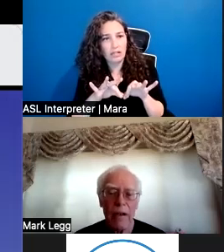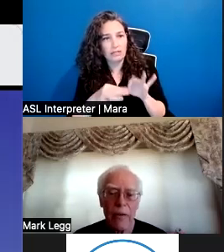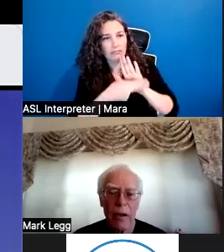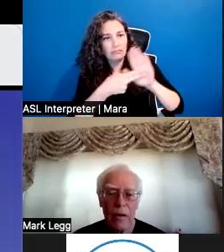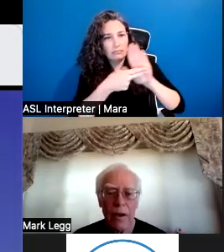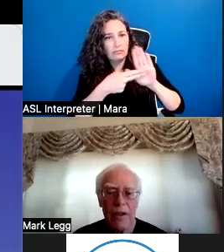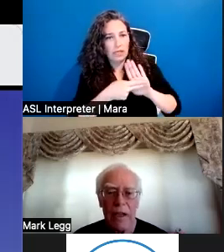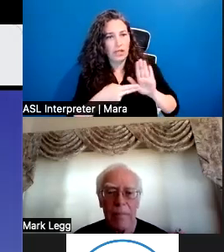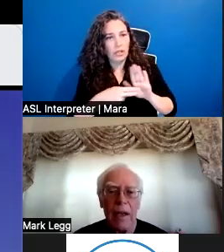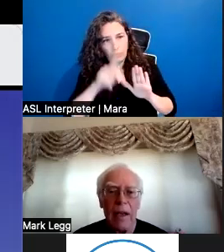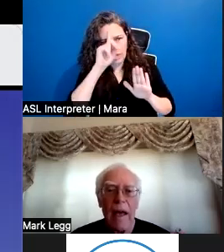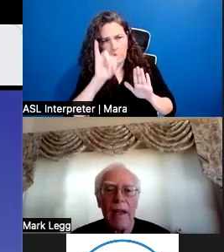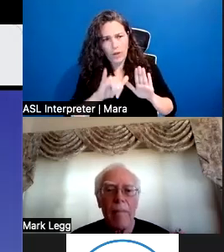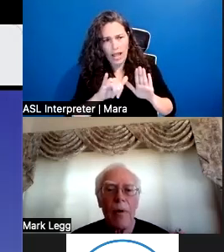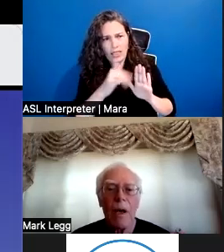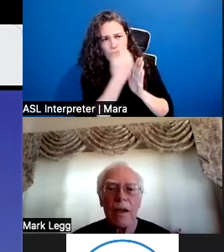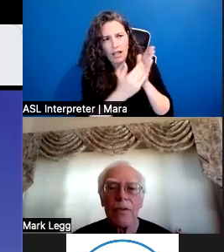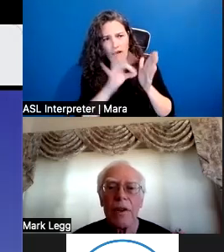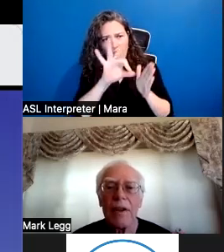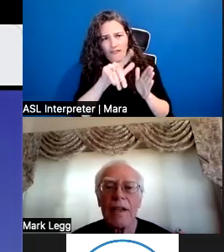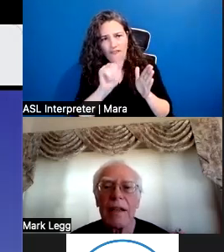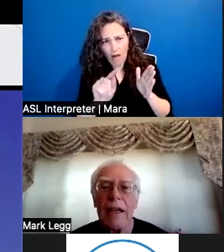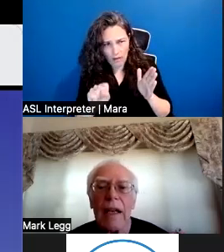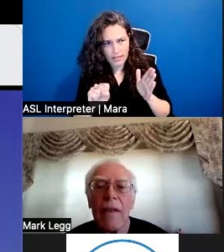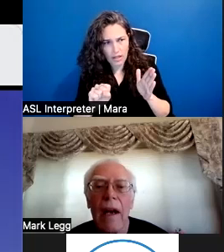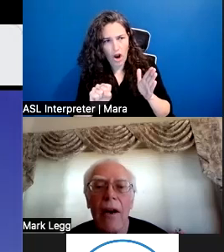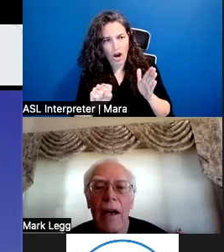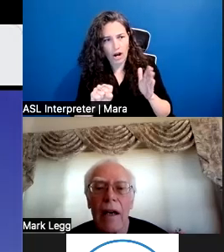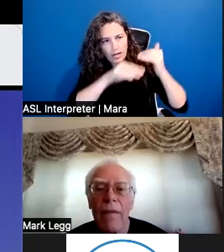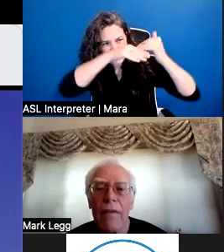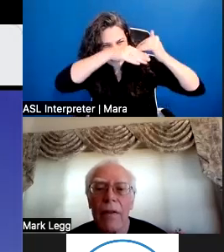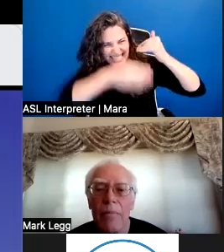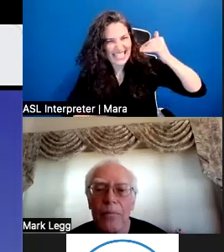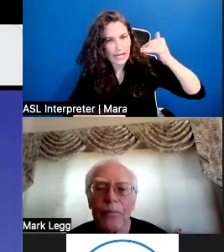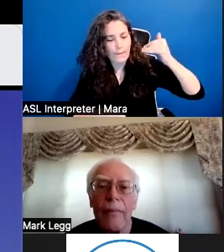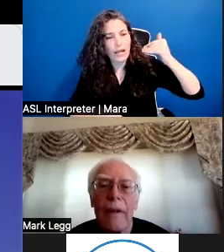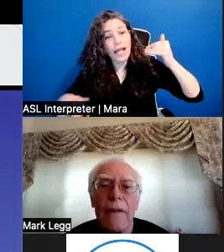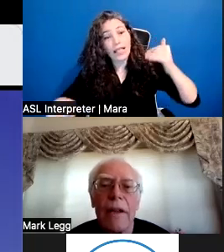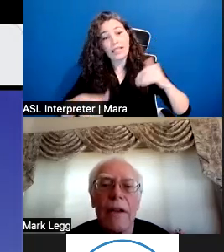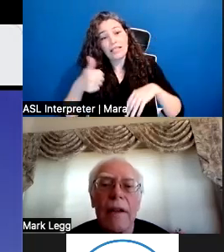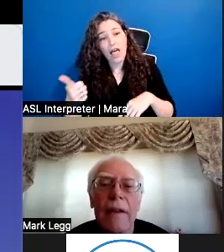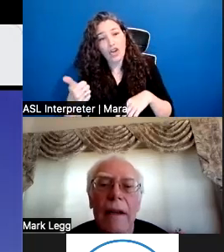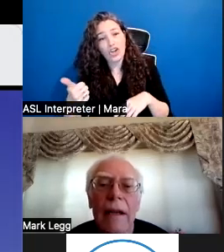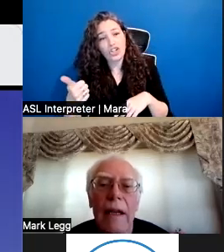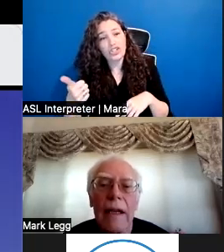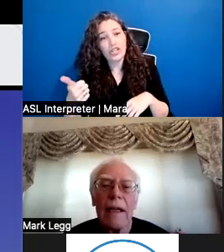what we think are vertical or very steep. And the upper one goes from essentially the area off of, there you